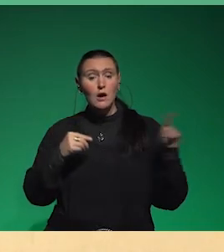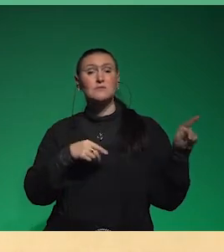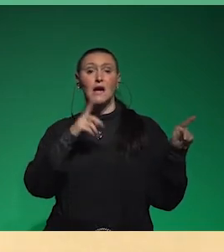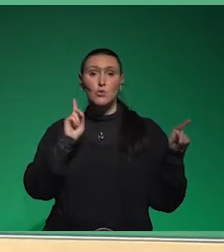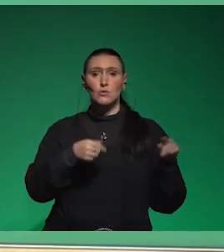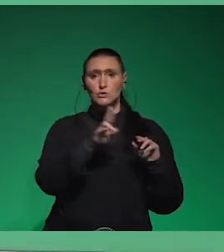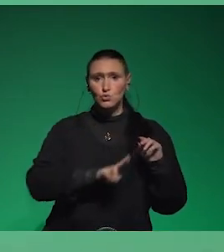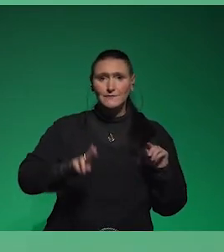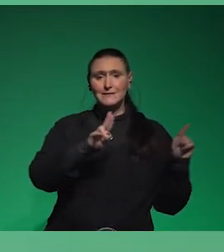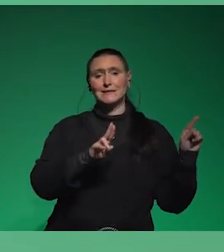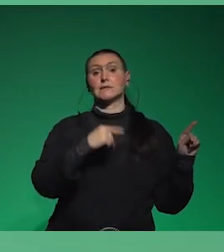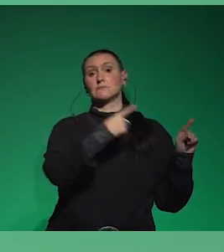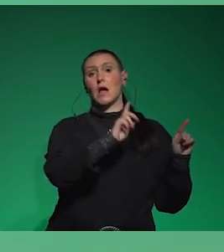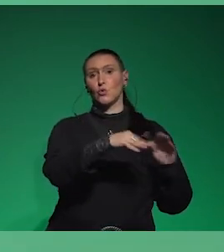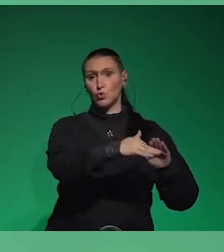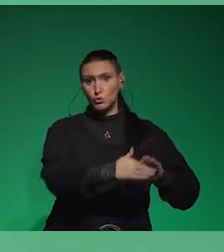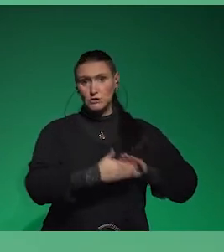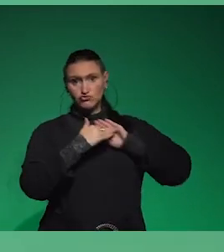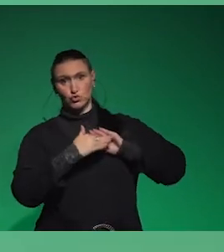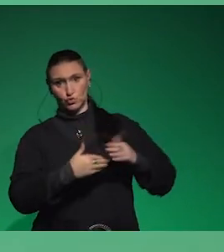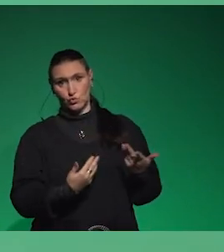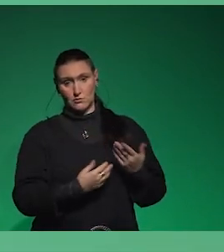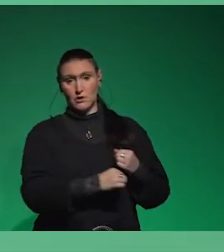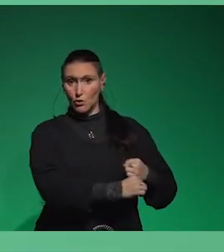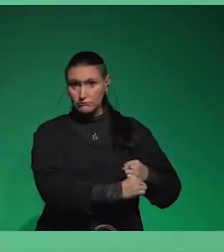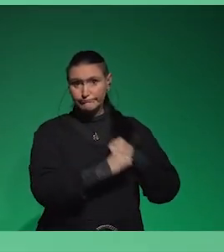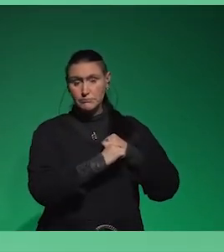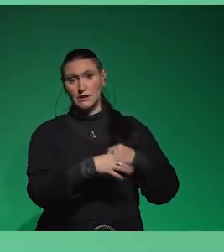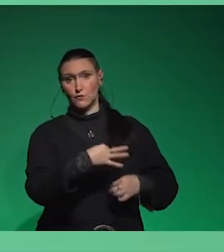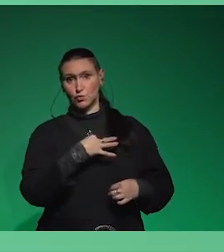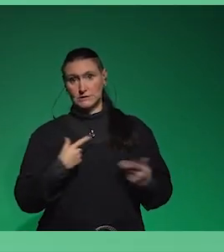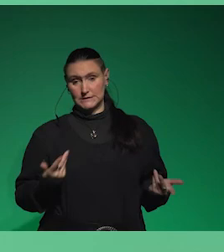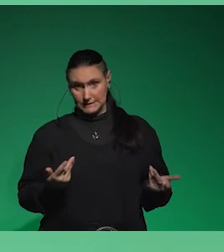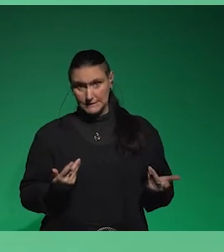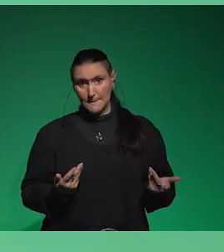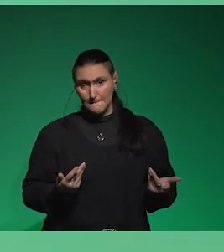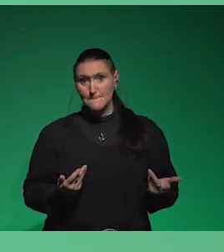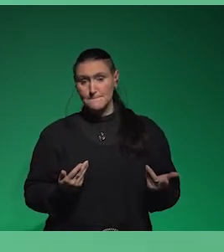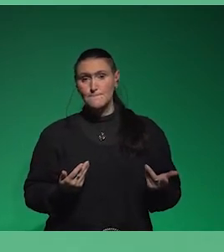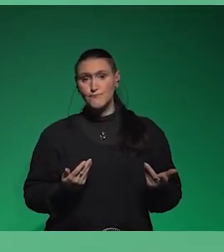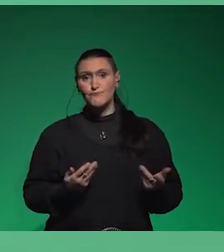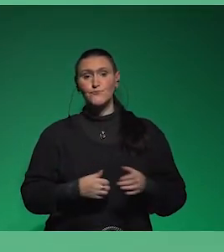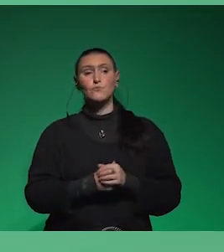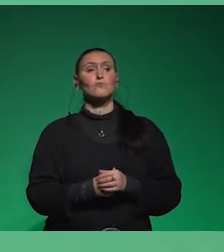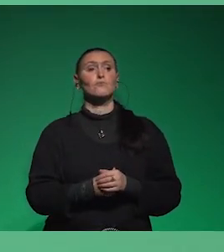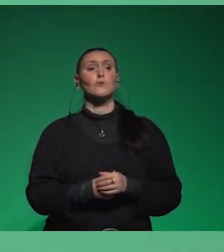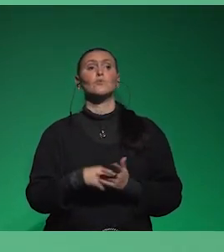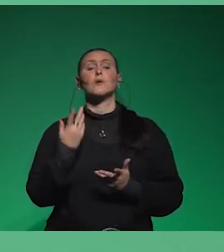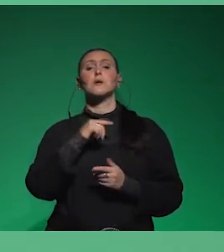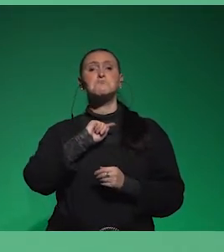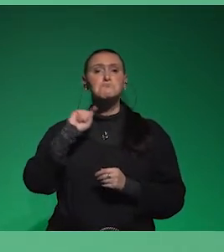you have a row of oil palm and a row of something else. So there are options, there are